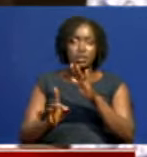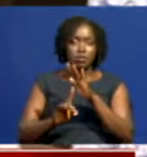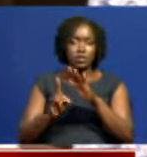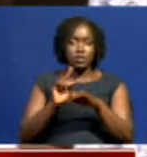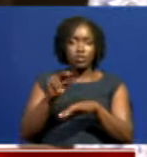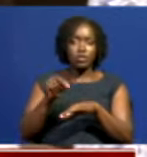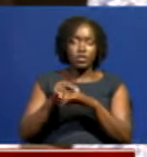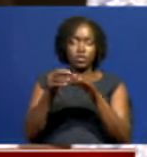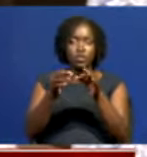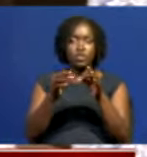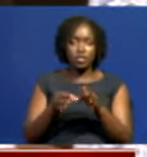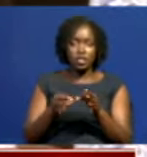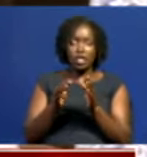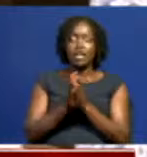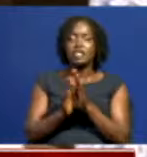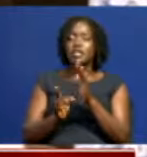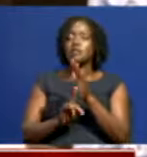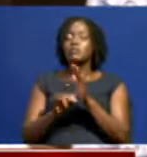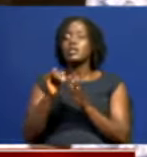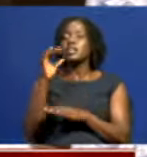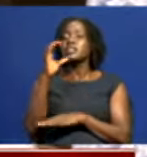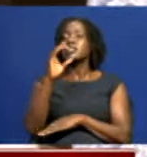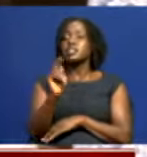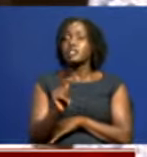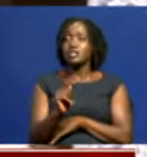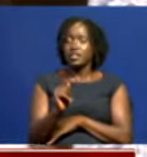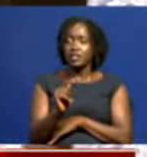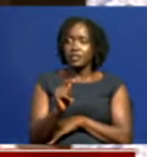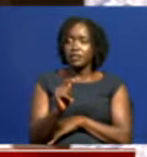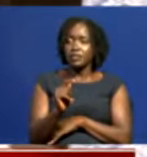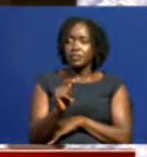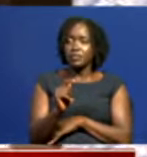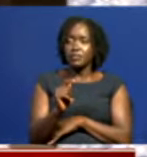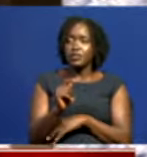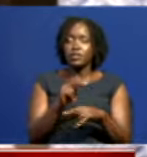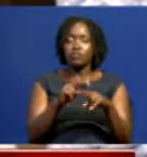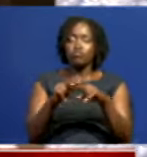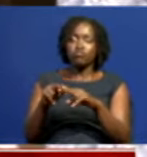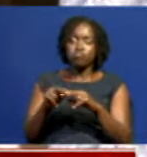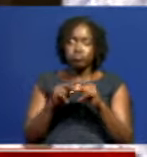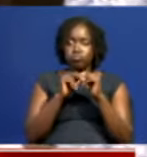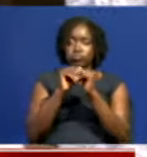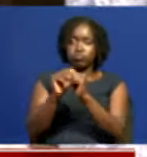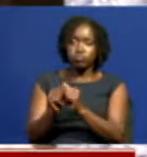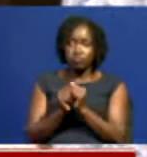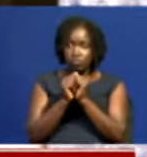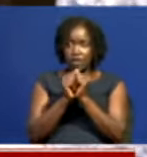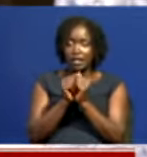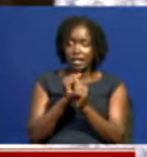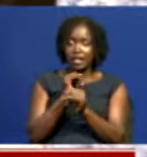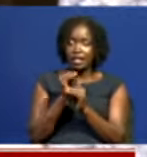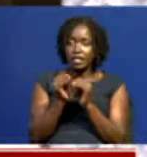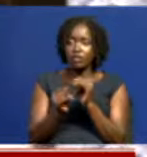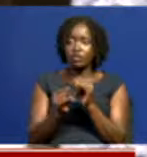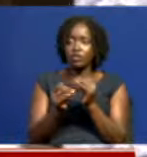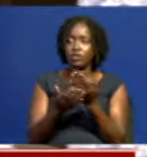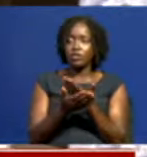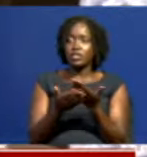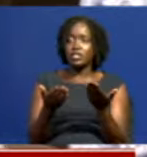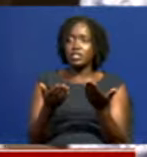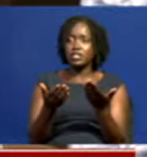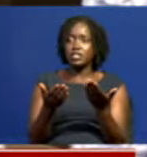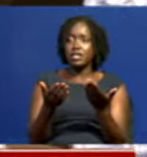National Treasury and the Ministry of ICT sit together and find a conclusion on this